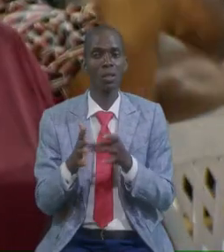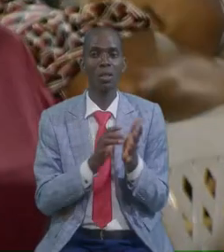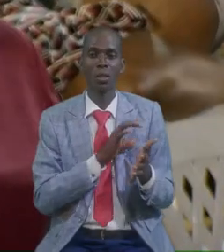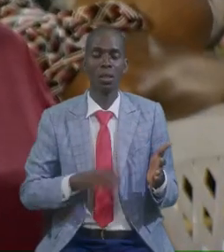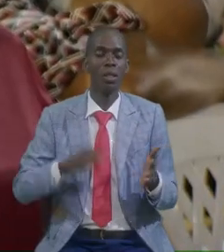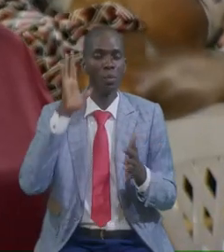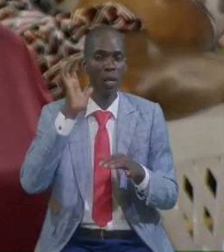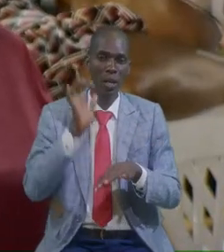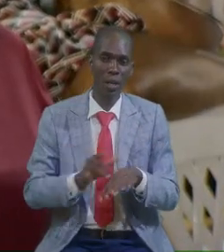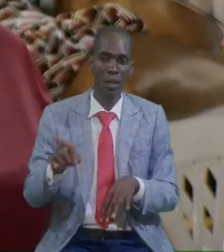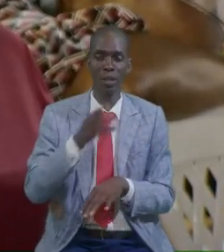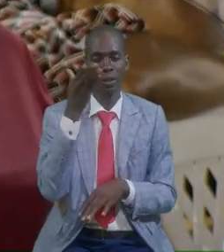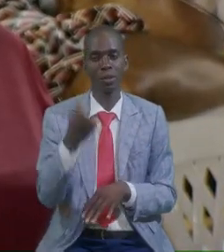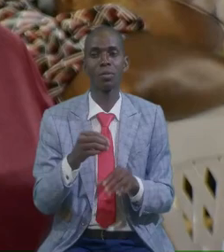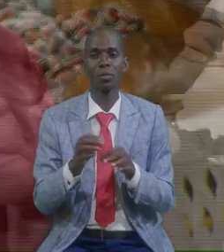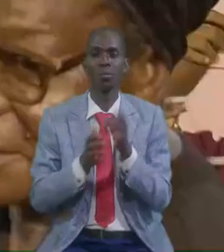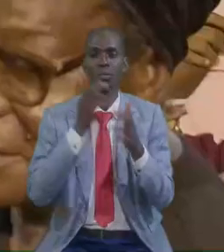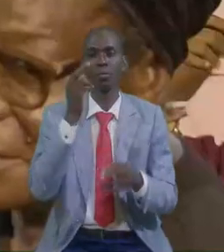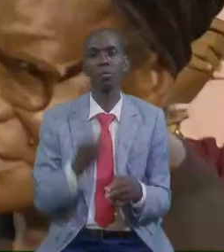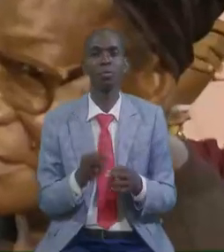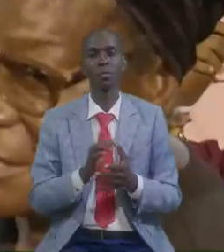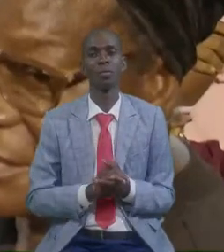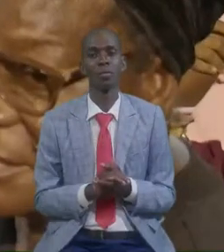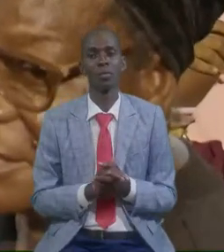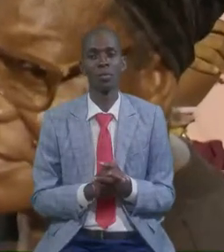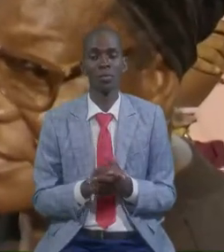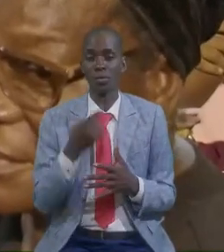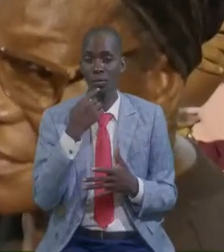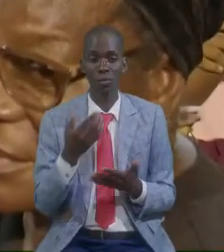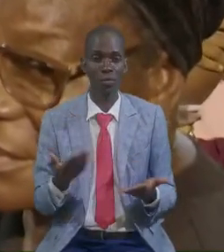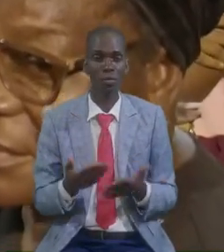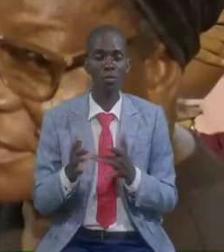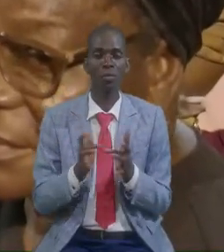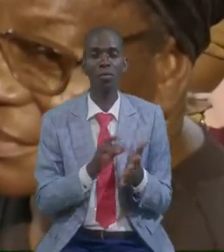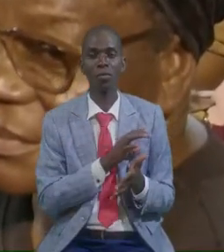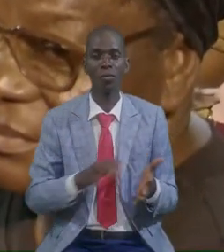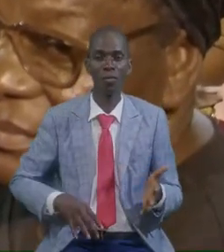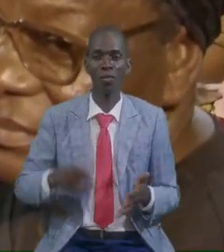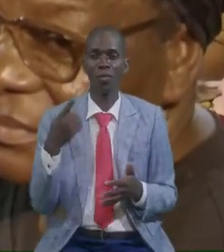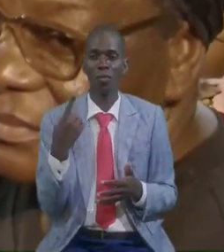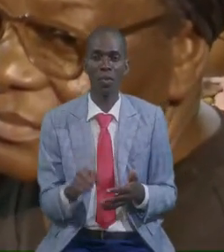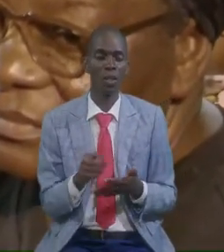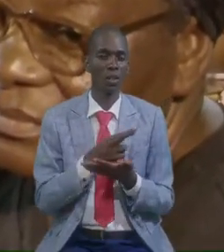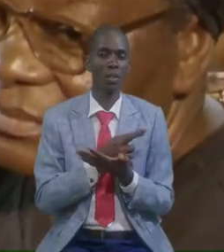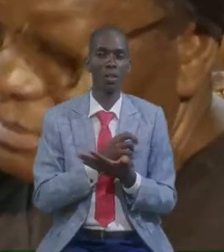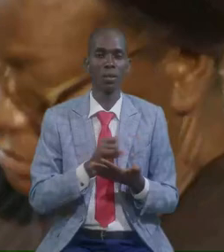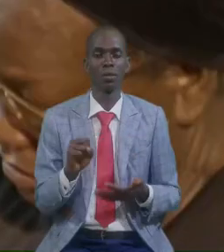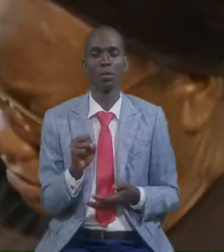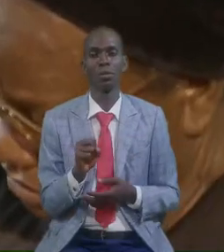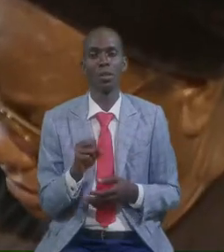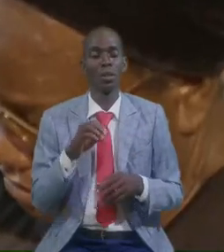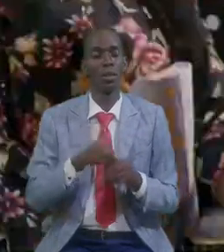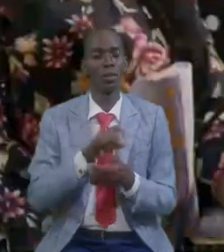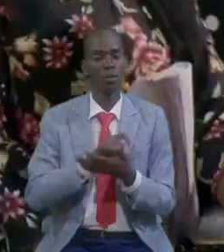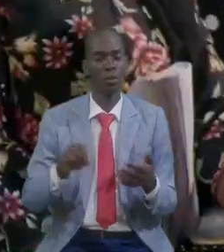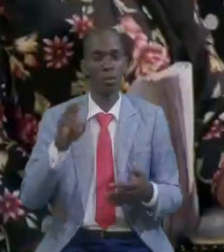there. It says, Jesus Christ, the righteous. Look at verse 2. In verse 2,